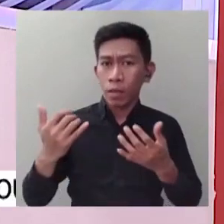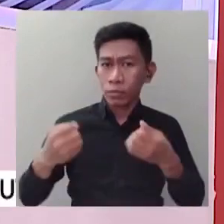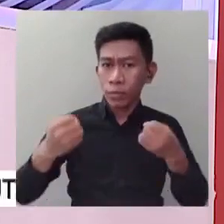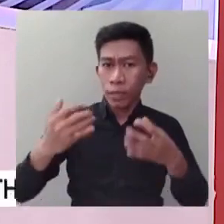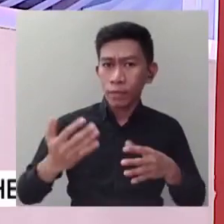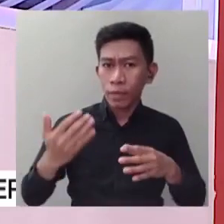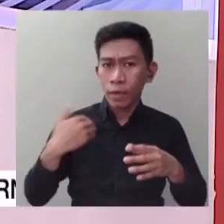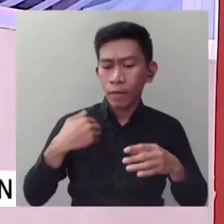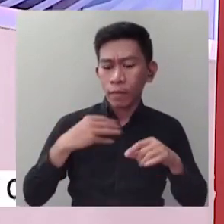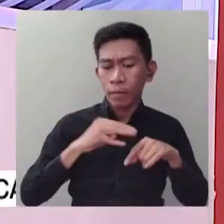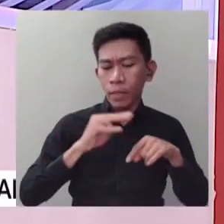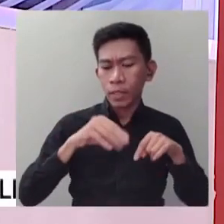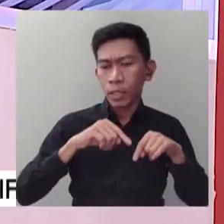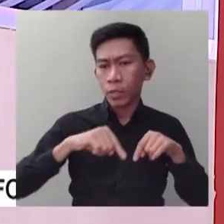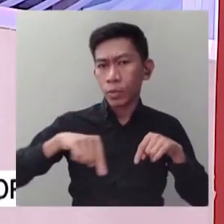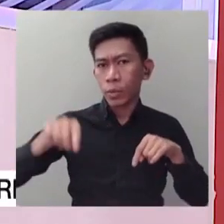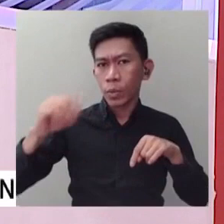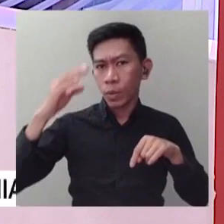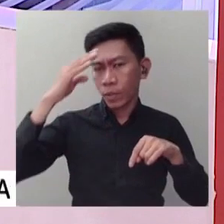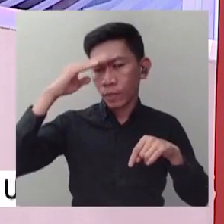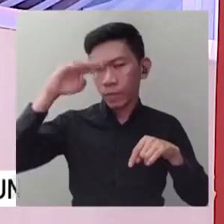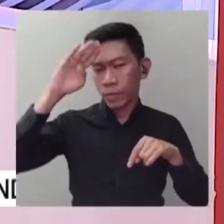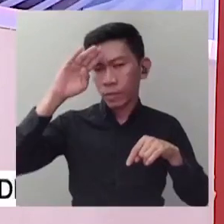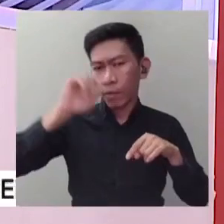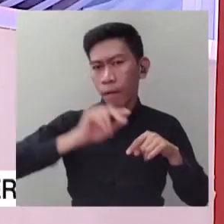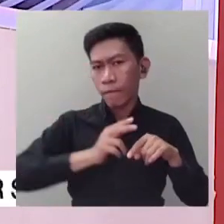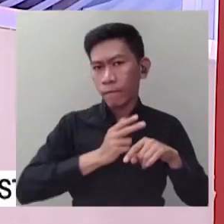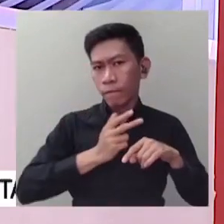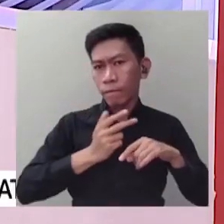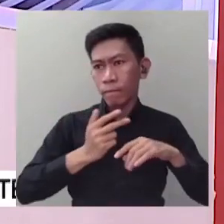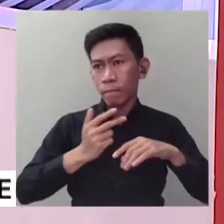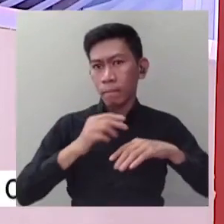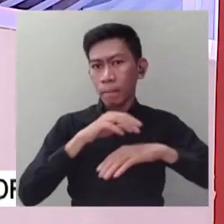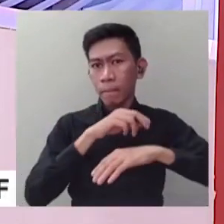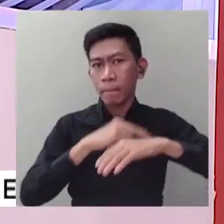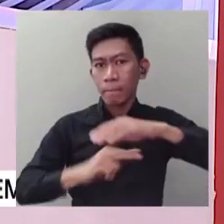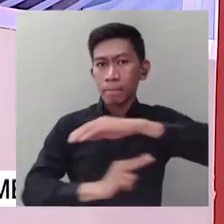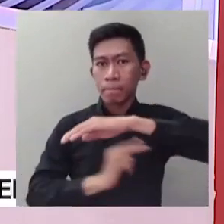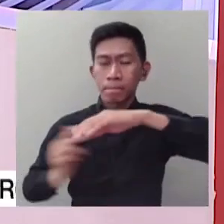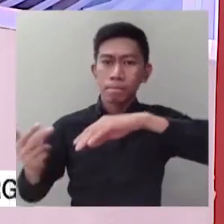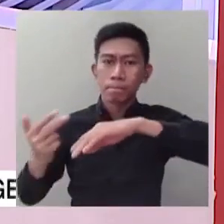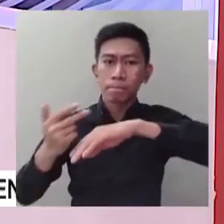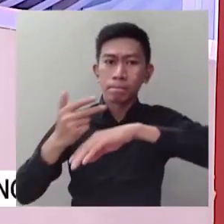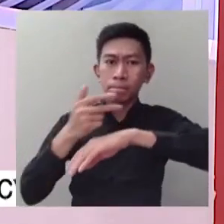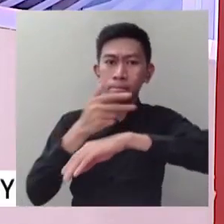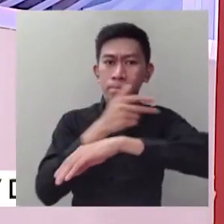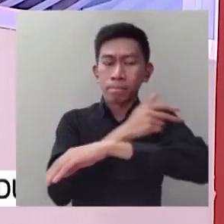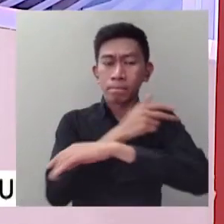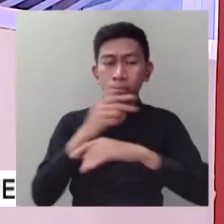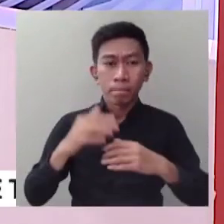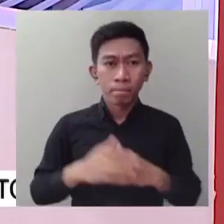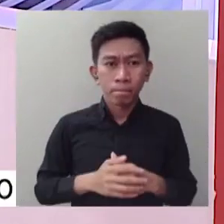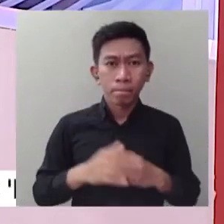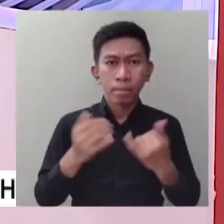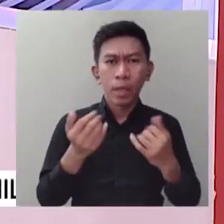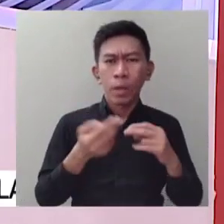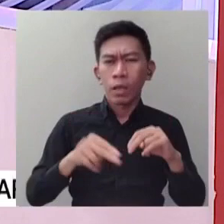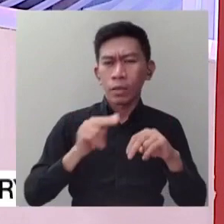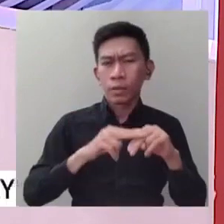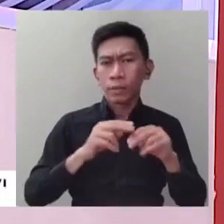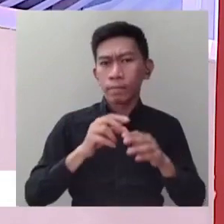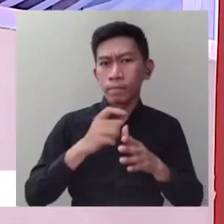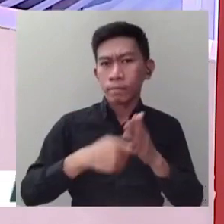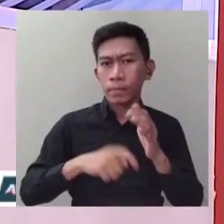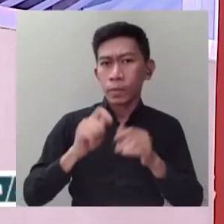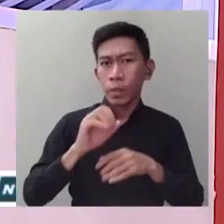Manila-Cavite Expressway. See, aside from high fuel prices, they will now have to deal with the Cavitex toll hike. Our very own Jackie